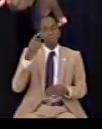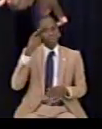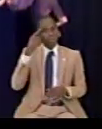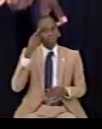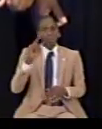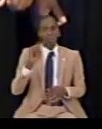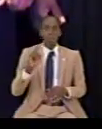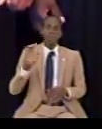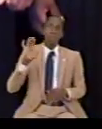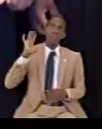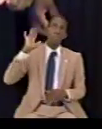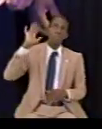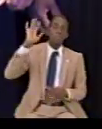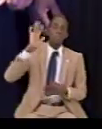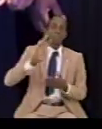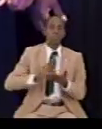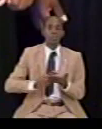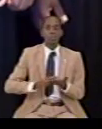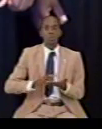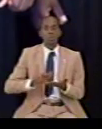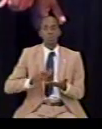purposes for your